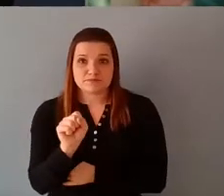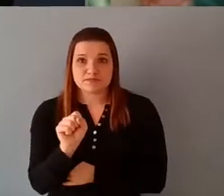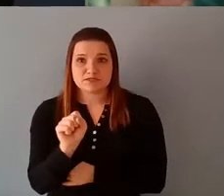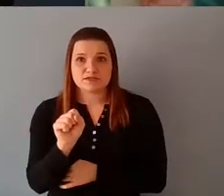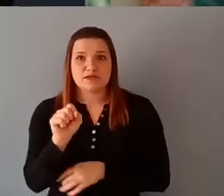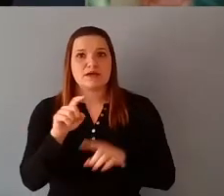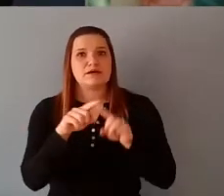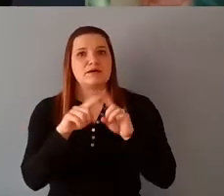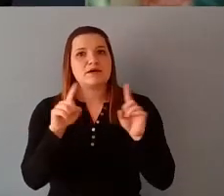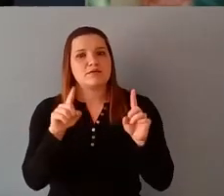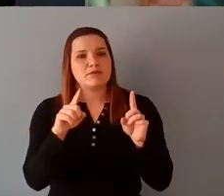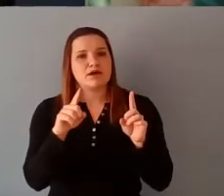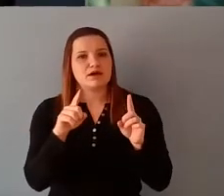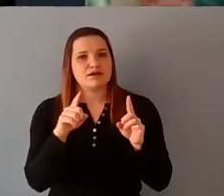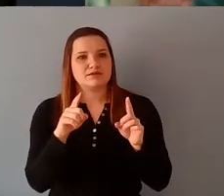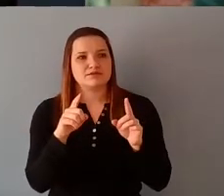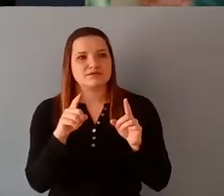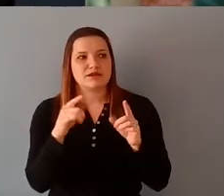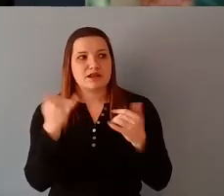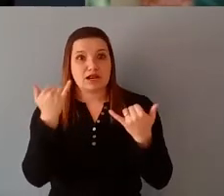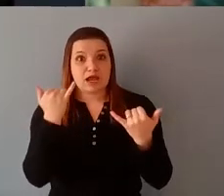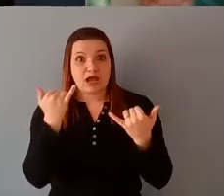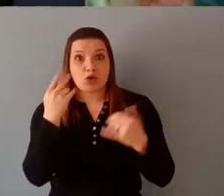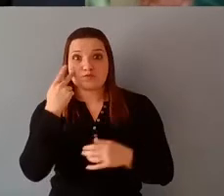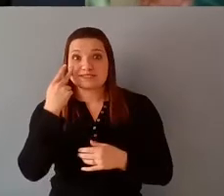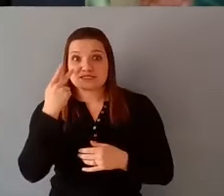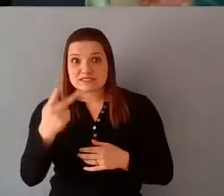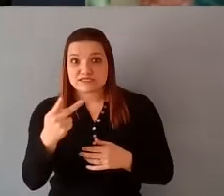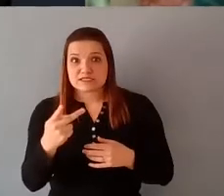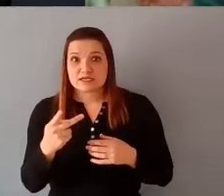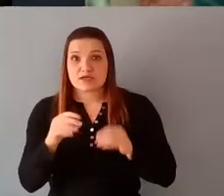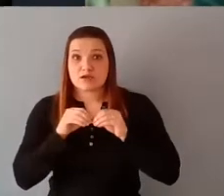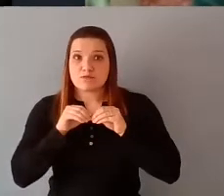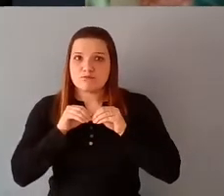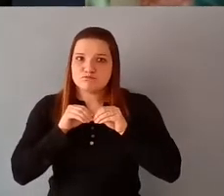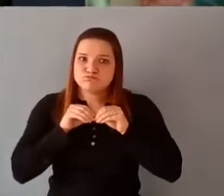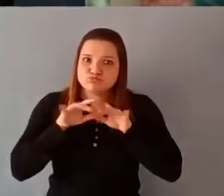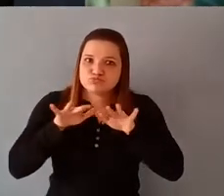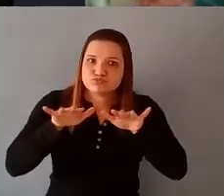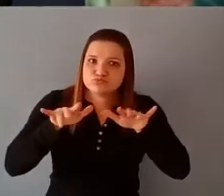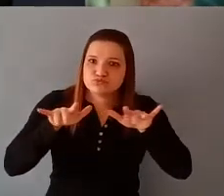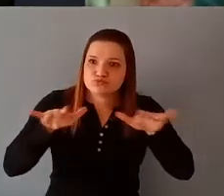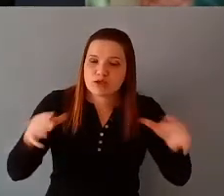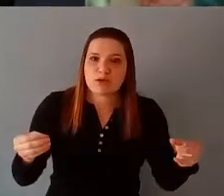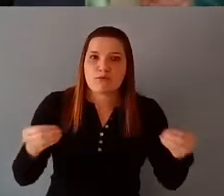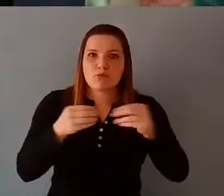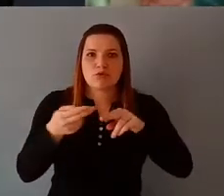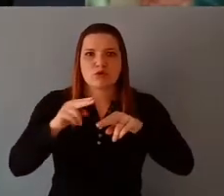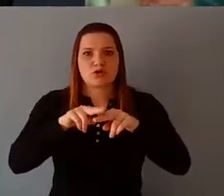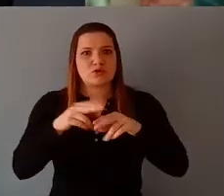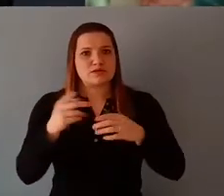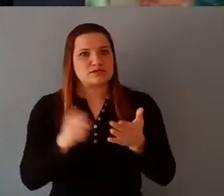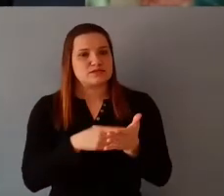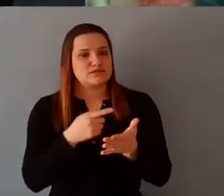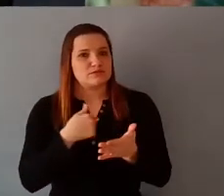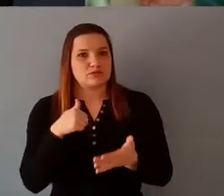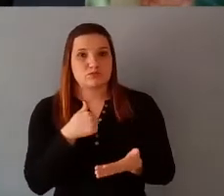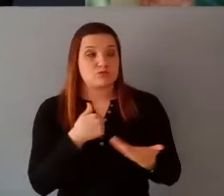But with the outbreak that we've been seeing, across the county, there have been days that we've